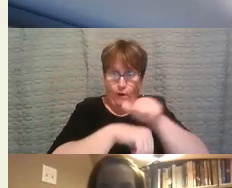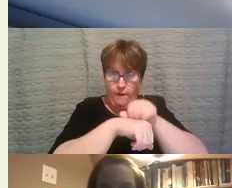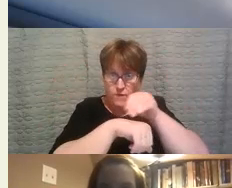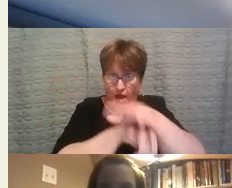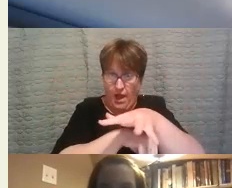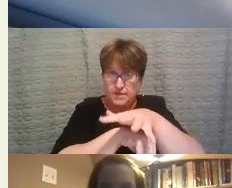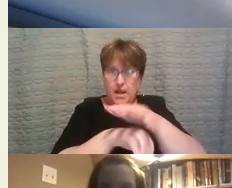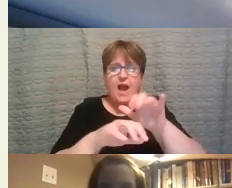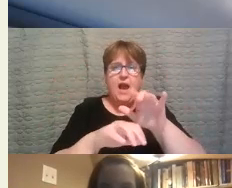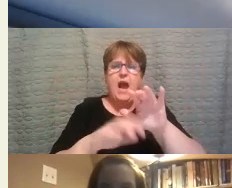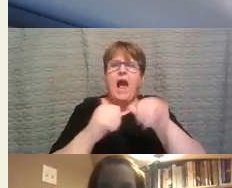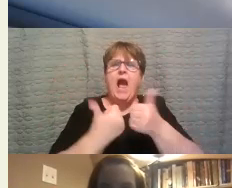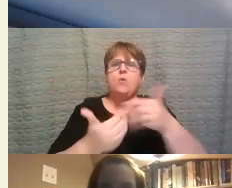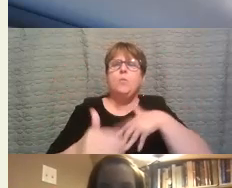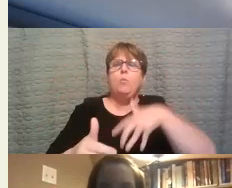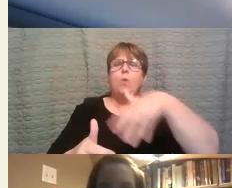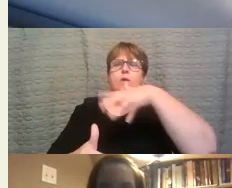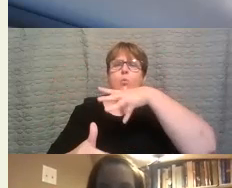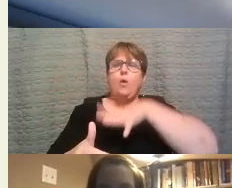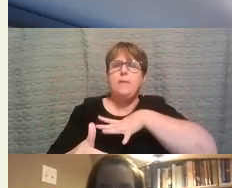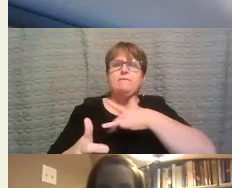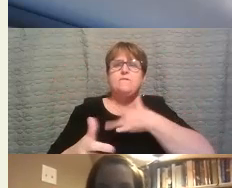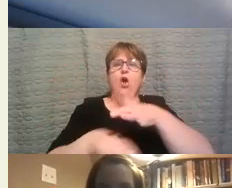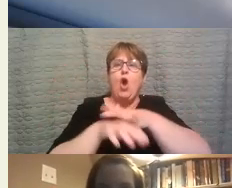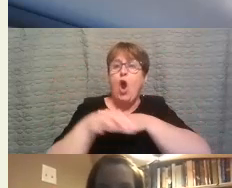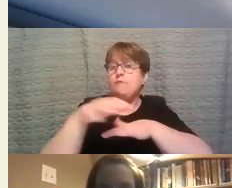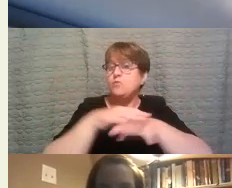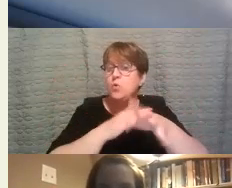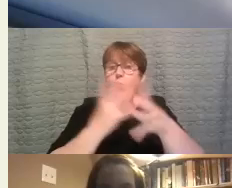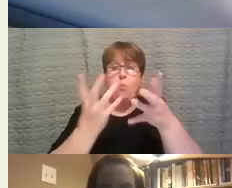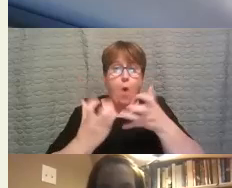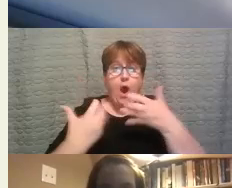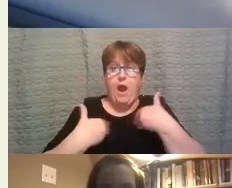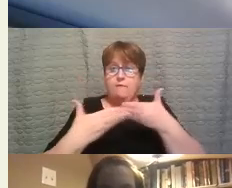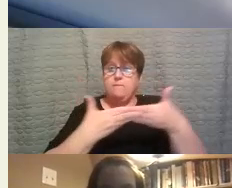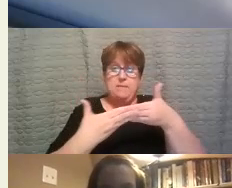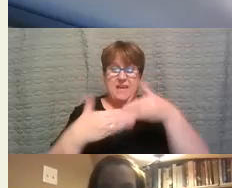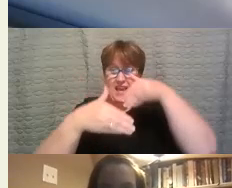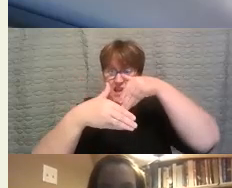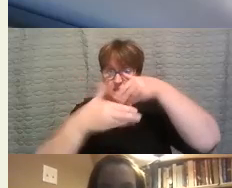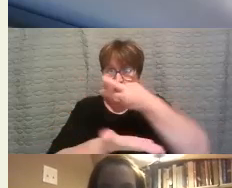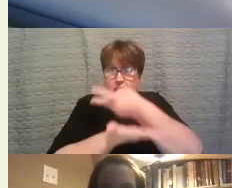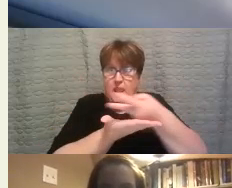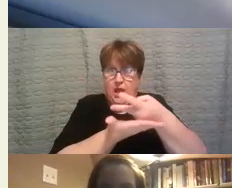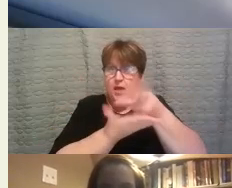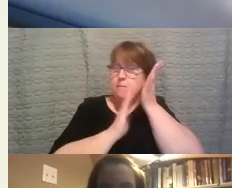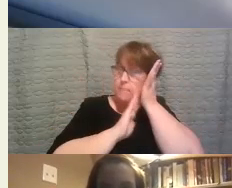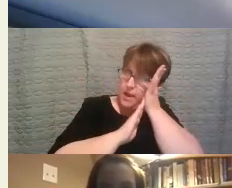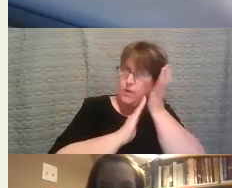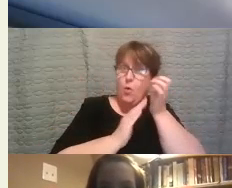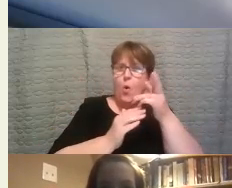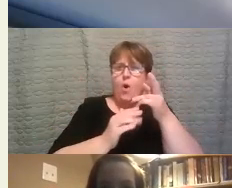they feel, if they feel comfortable to have their baby in a bed or in the